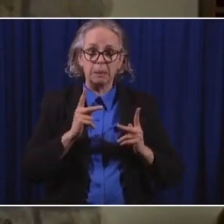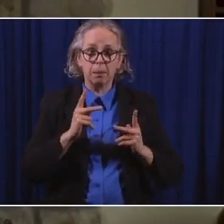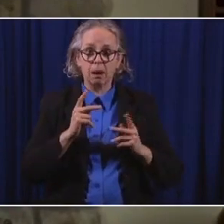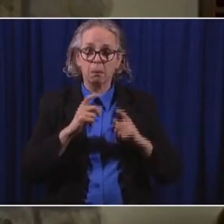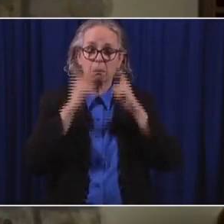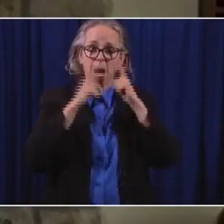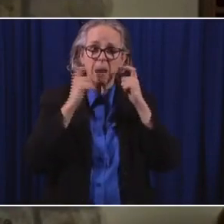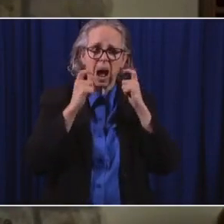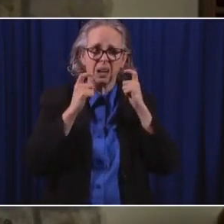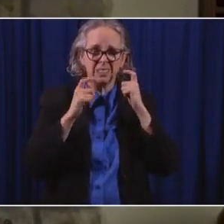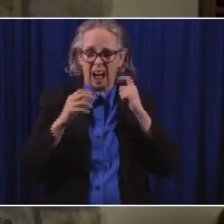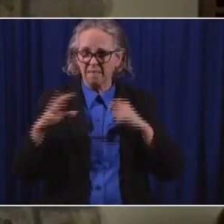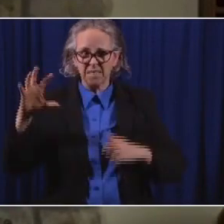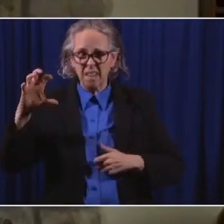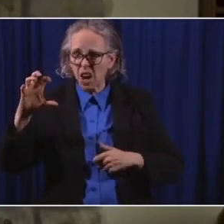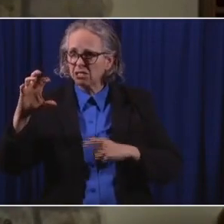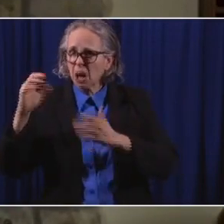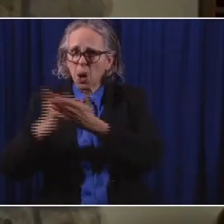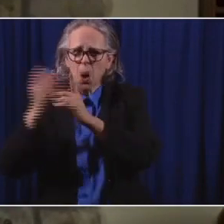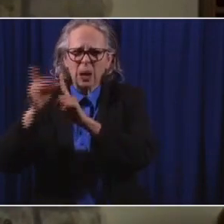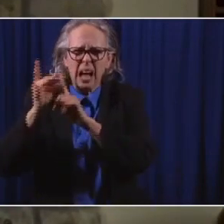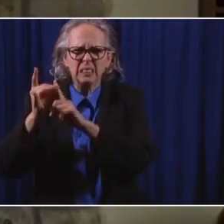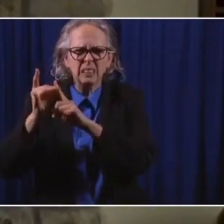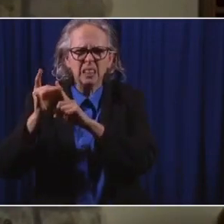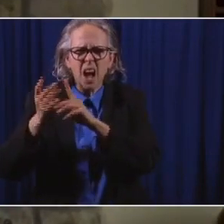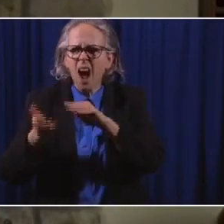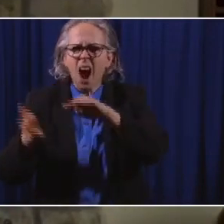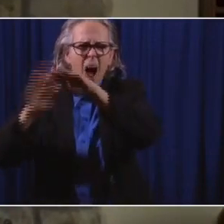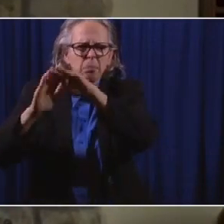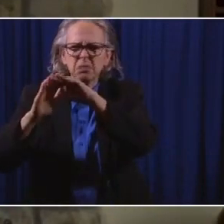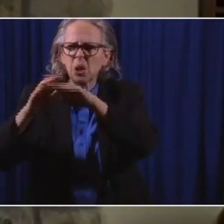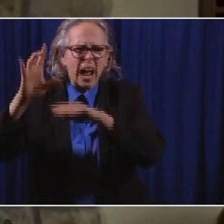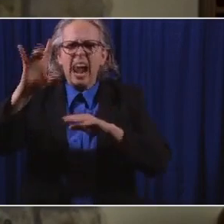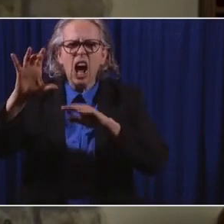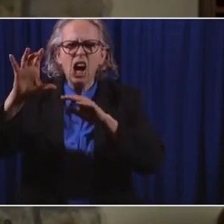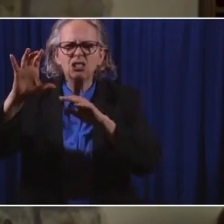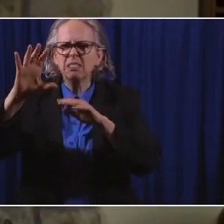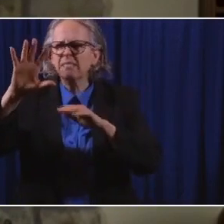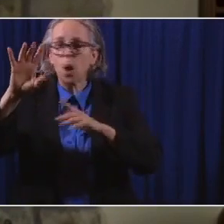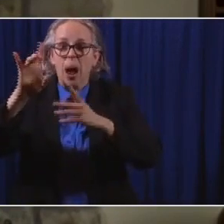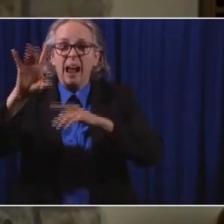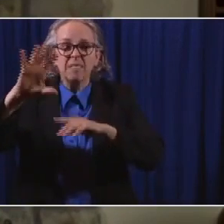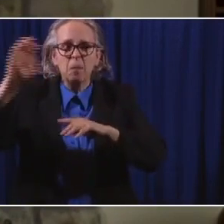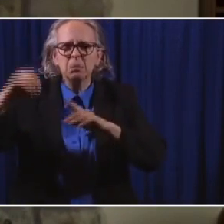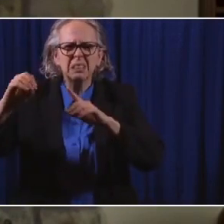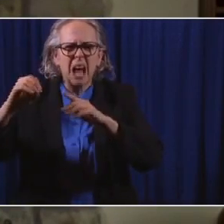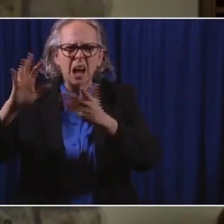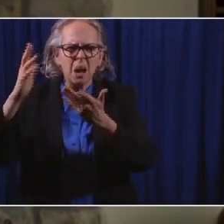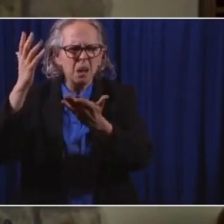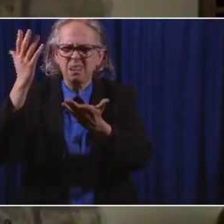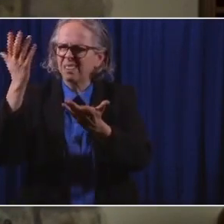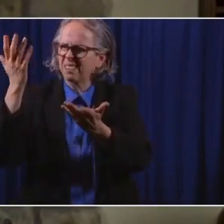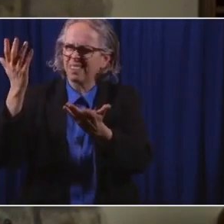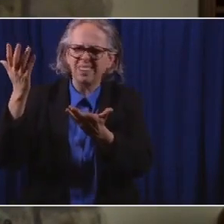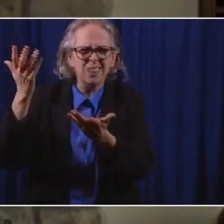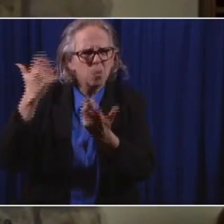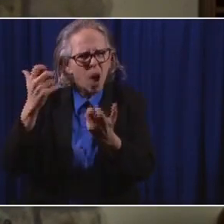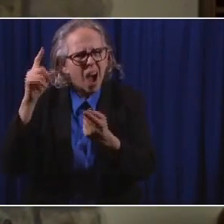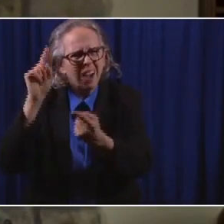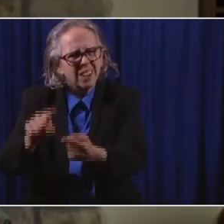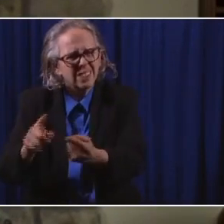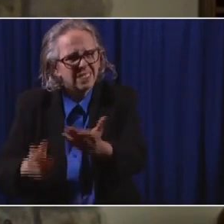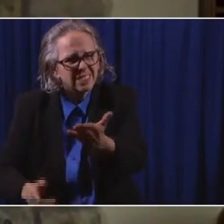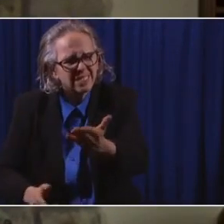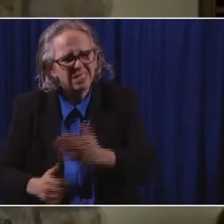just seen it time after time. So I think every county ought to set a goal and say, look, here's what do we think we can do?